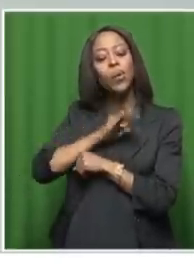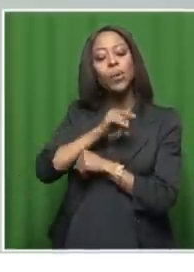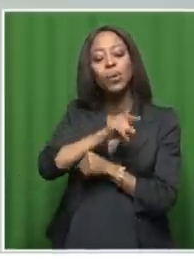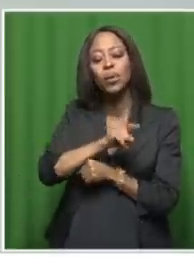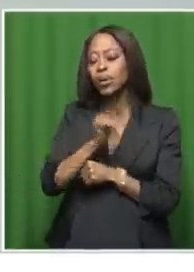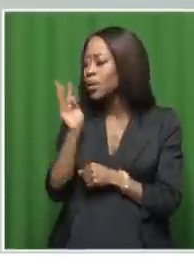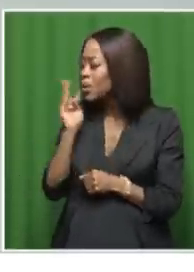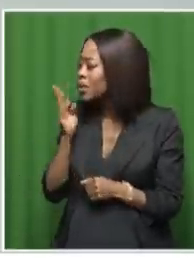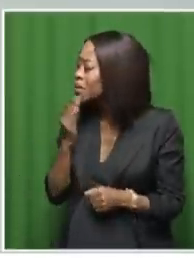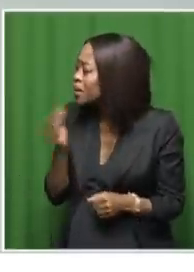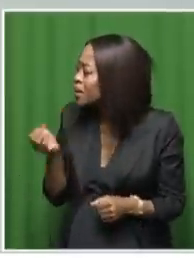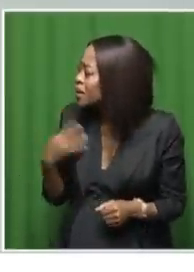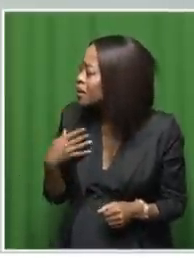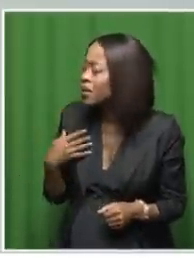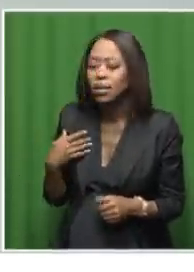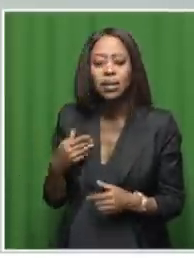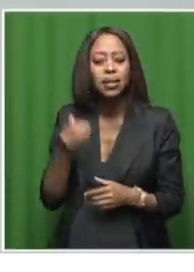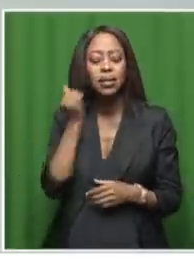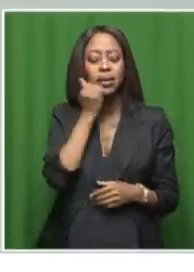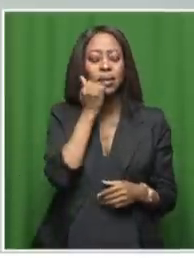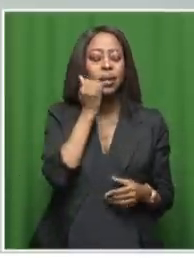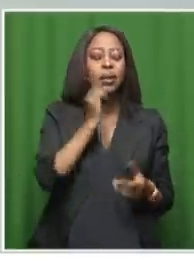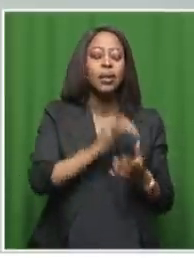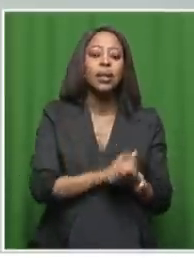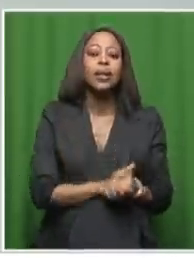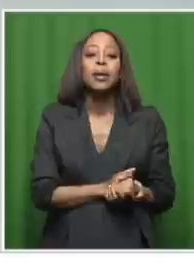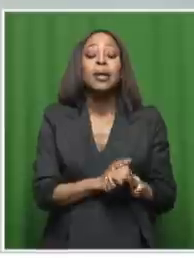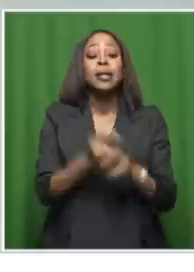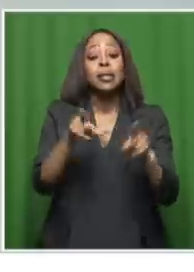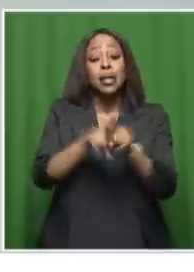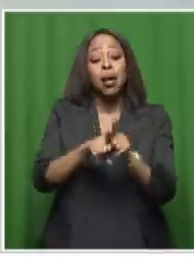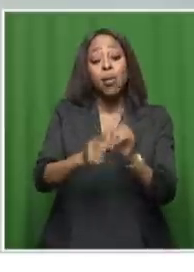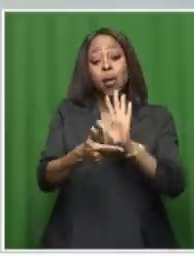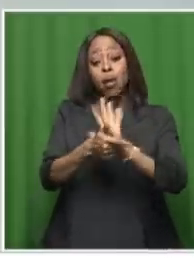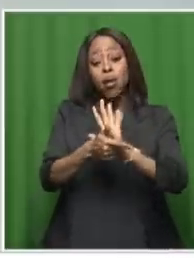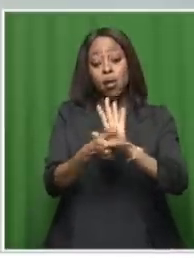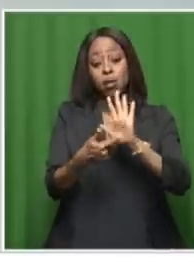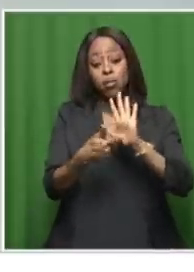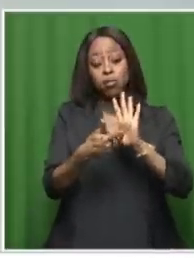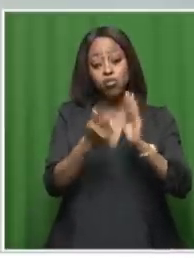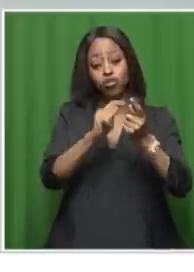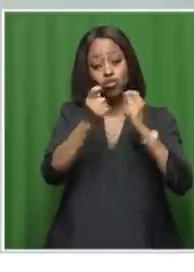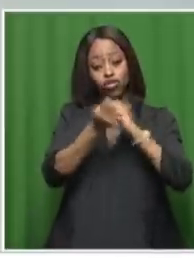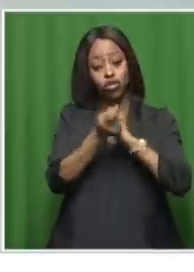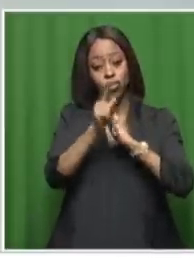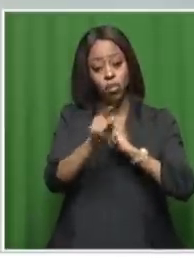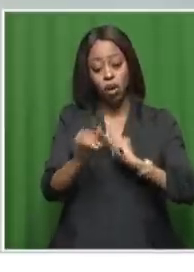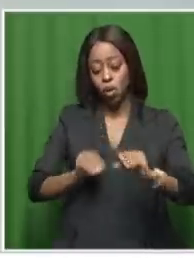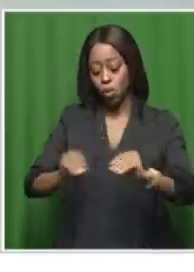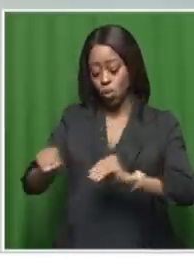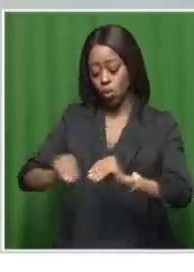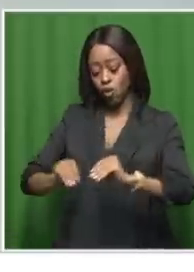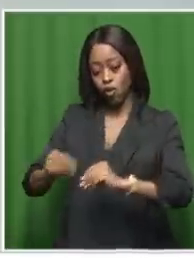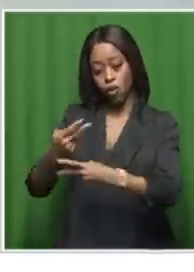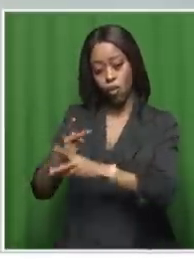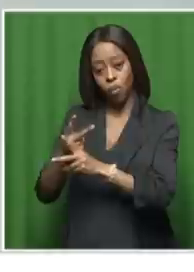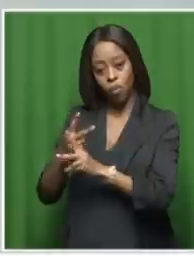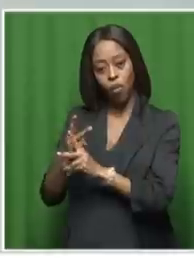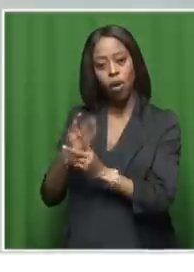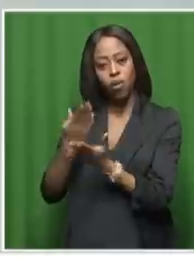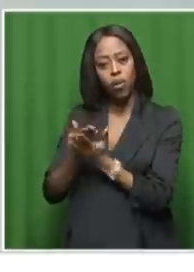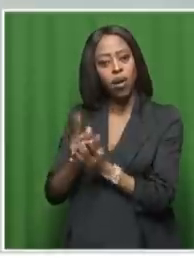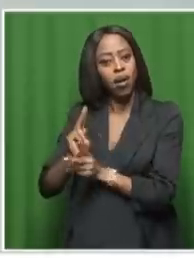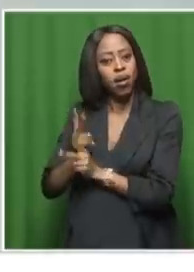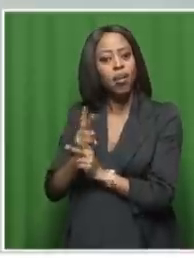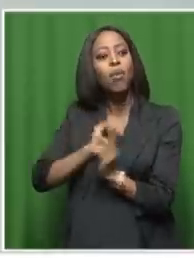water, please? My apologies. We also need to amend the legislation to allow the use of movable property as collateral